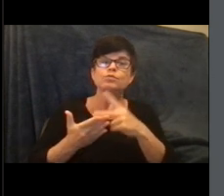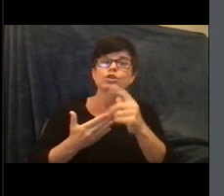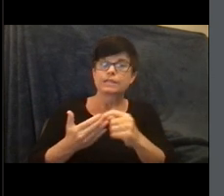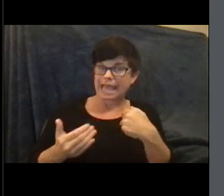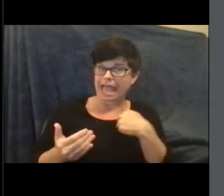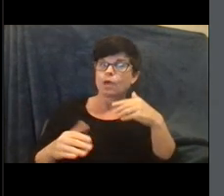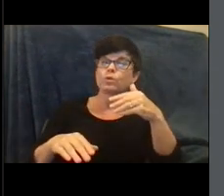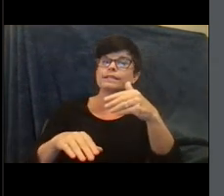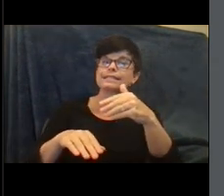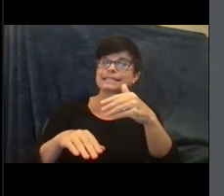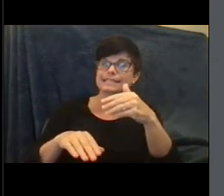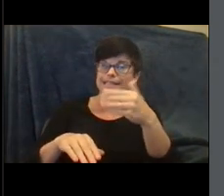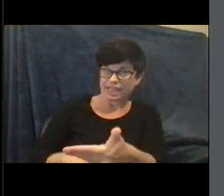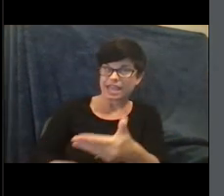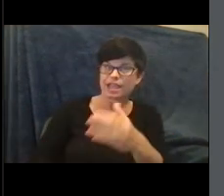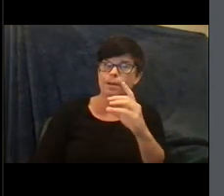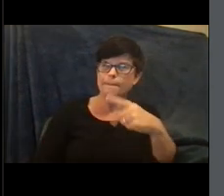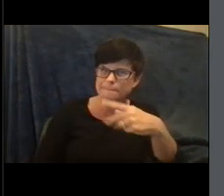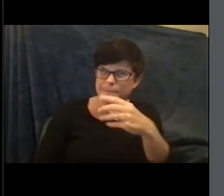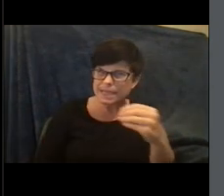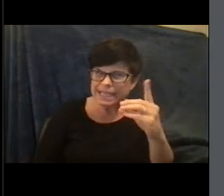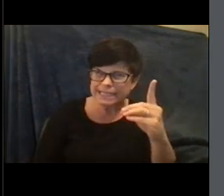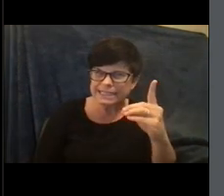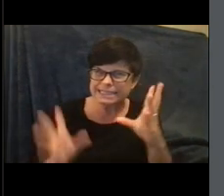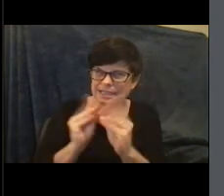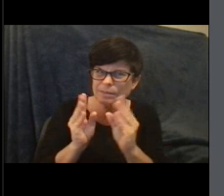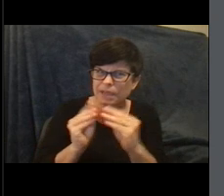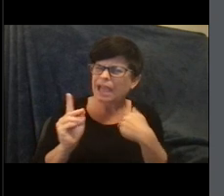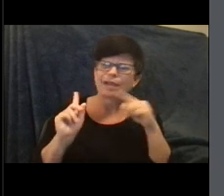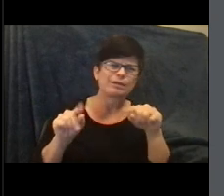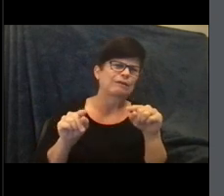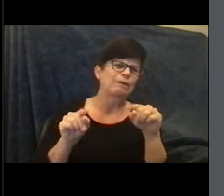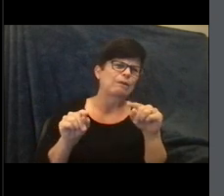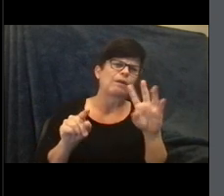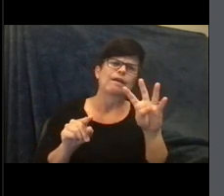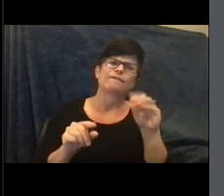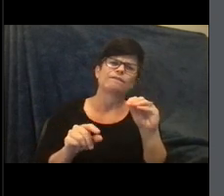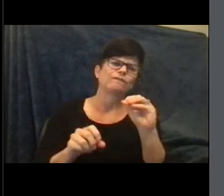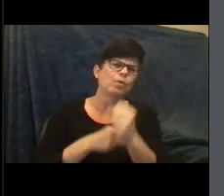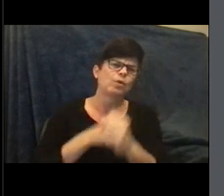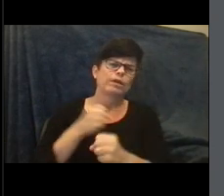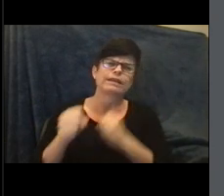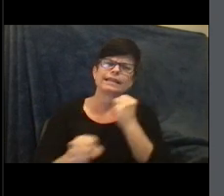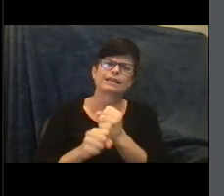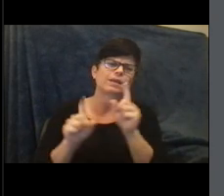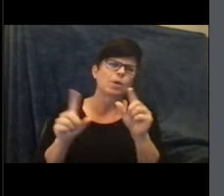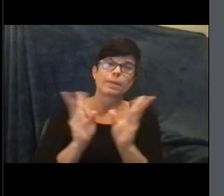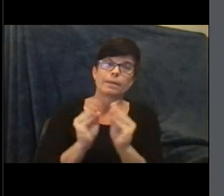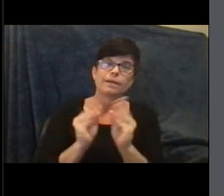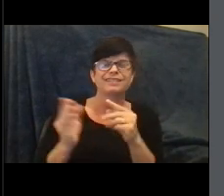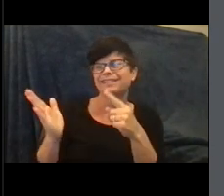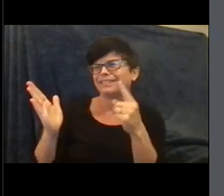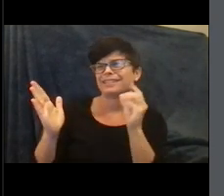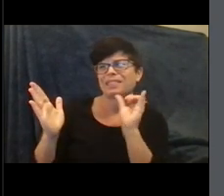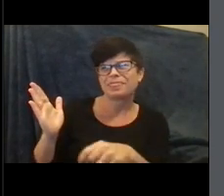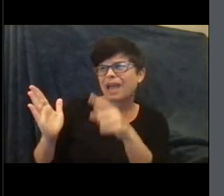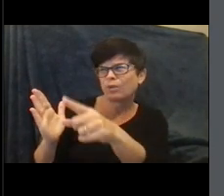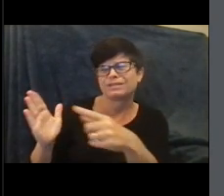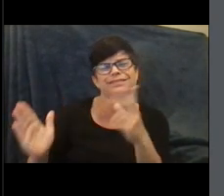meeting. I've been to go into those things, sir. I don't know. I lived here 40 years, missed very few of them. That was the biggest smoke and mirror job I ever saw in my